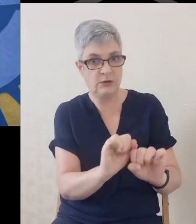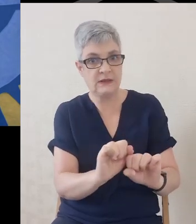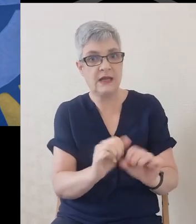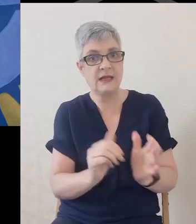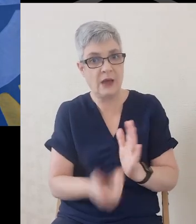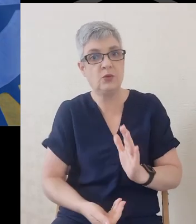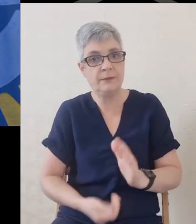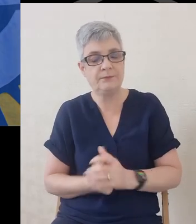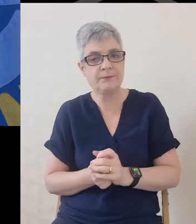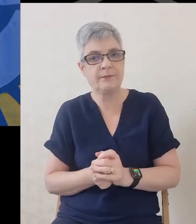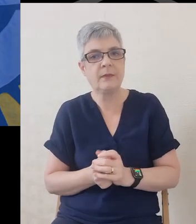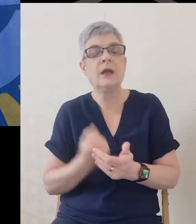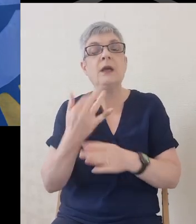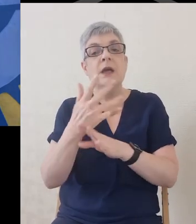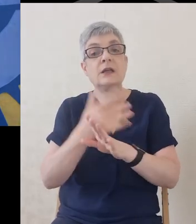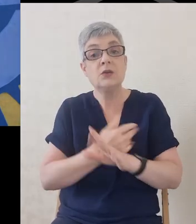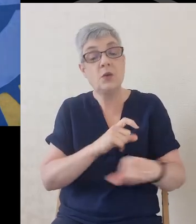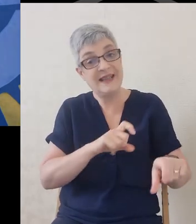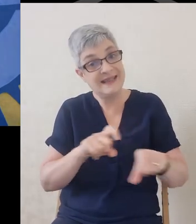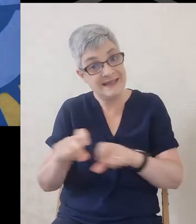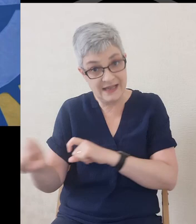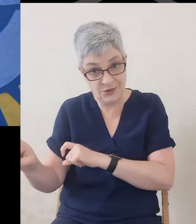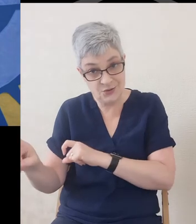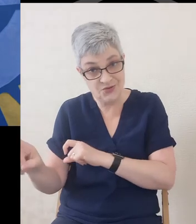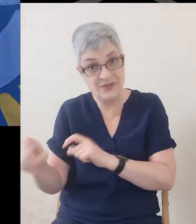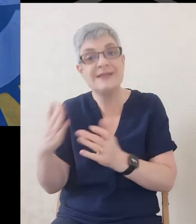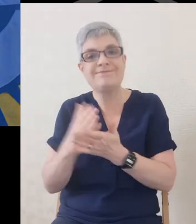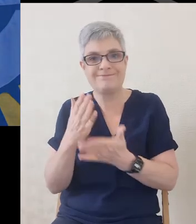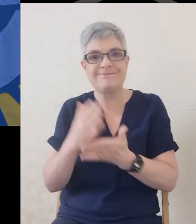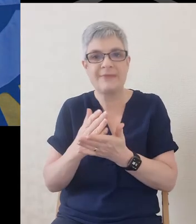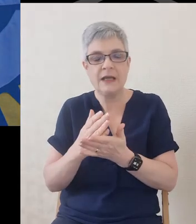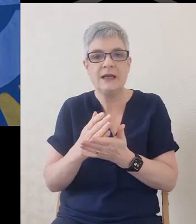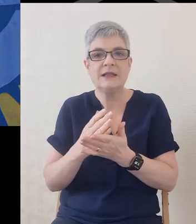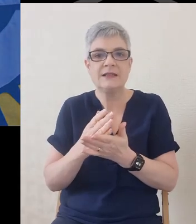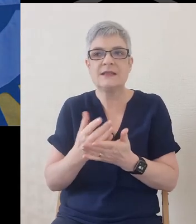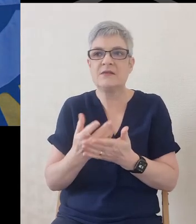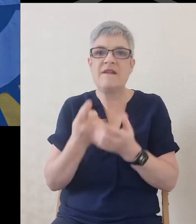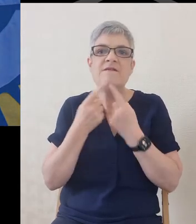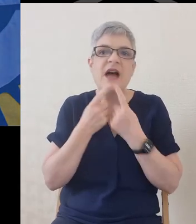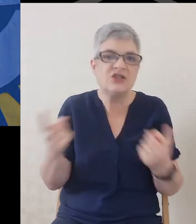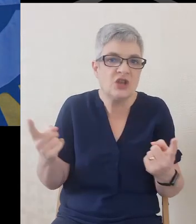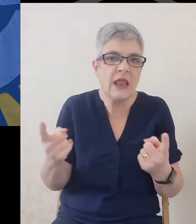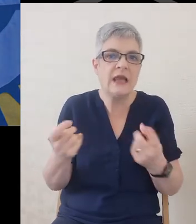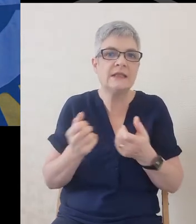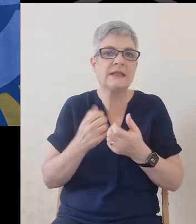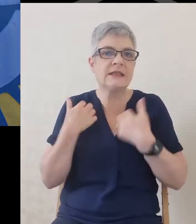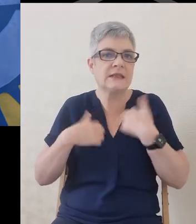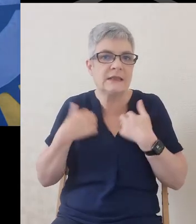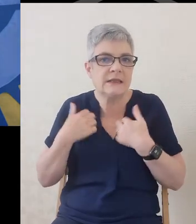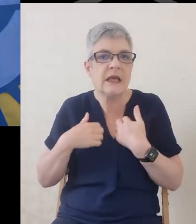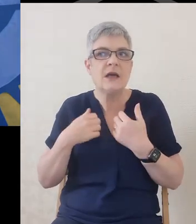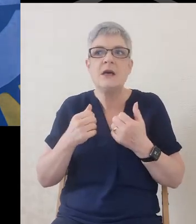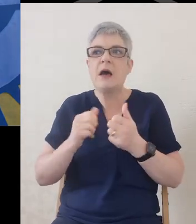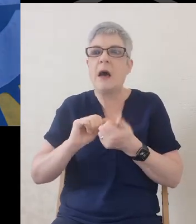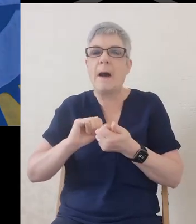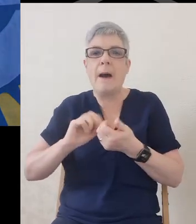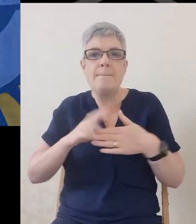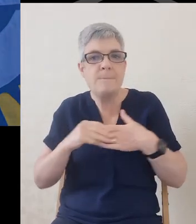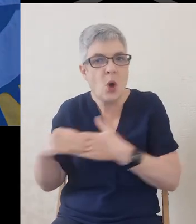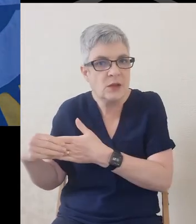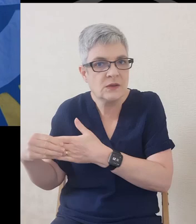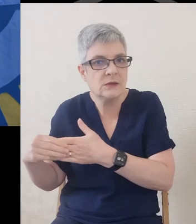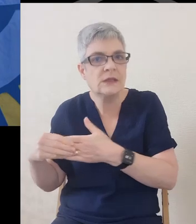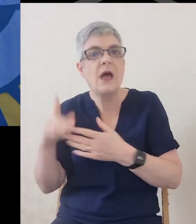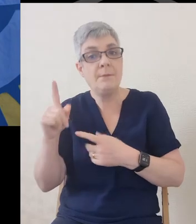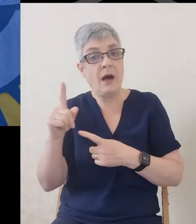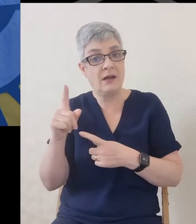Now, as the story continued in the book of Acts, yes, there were evangelists, yes, there were apostles, but the word